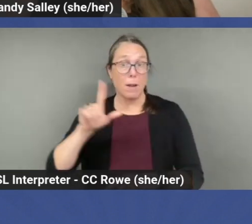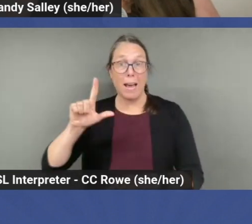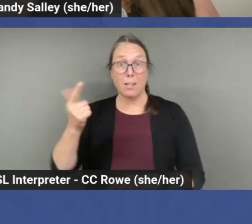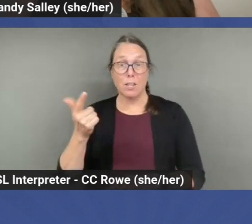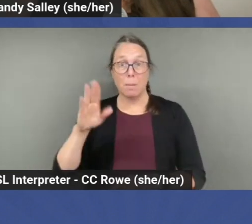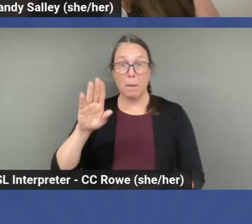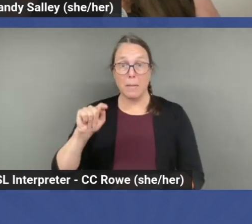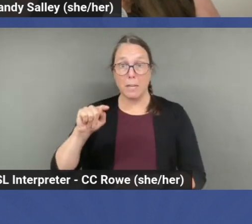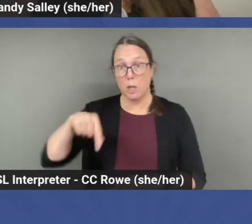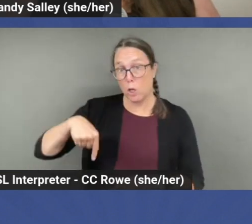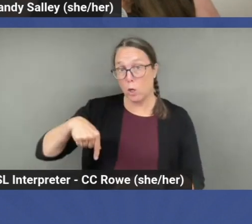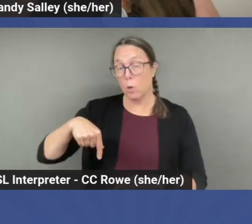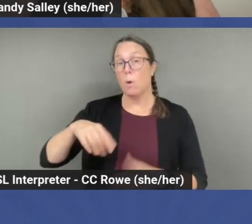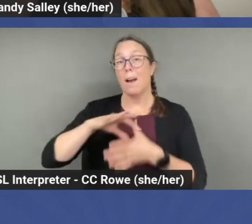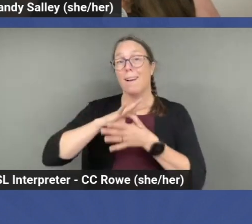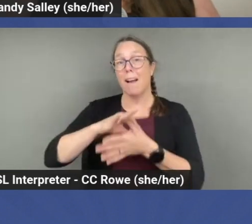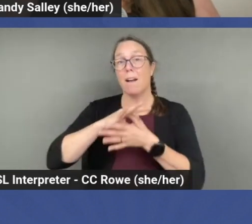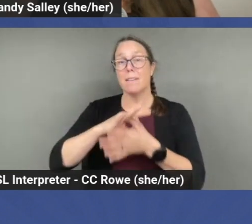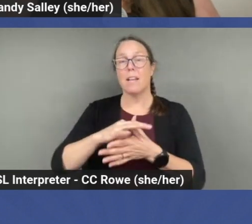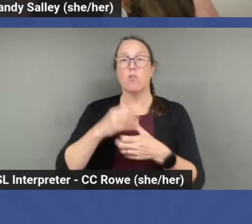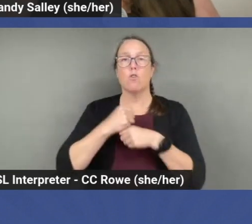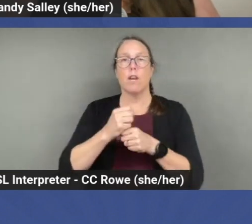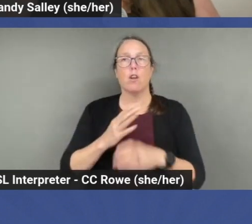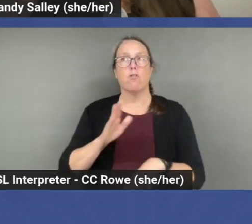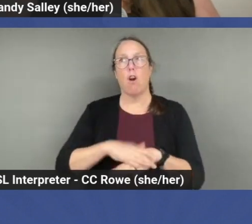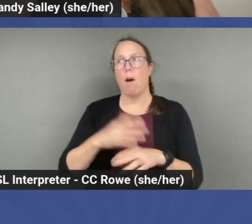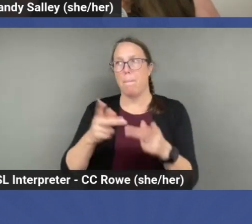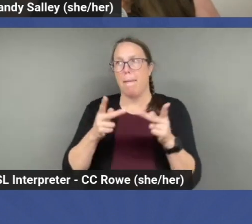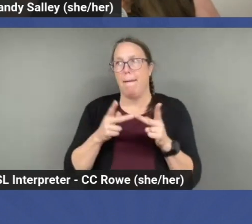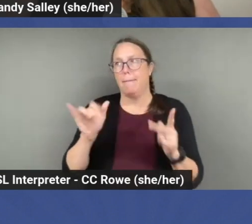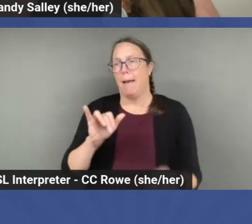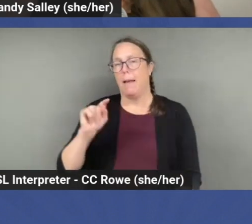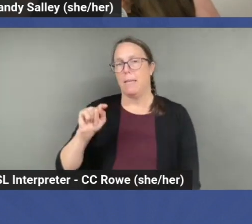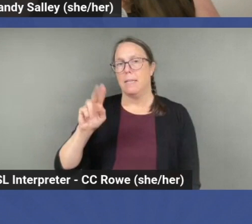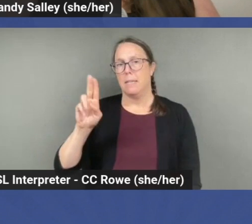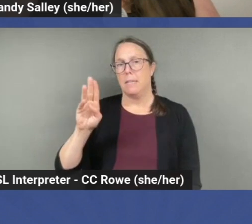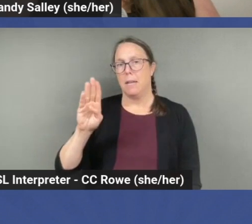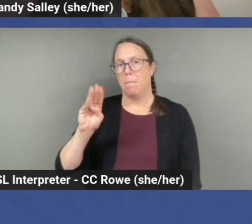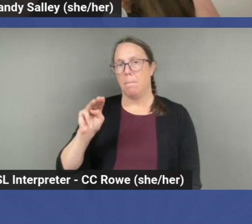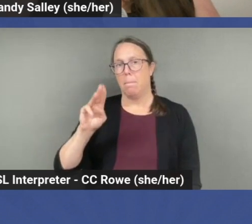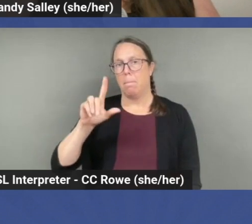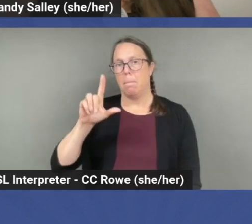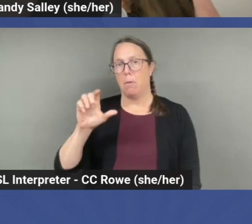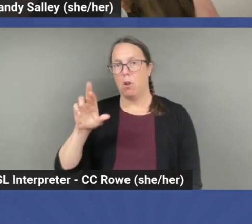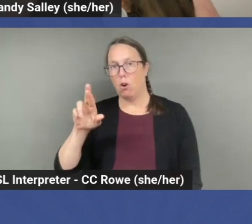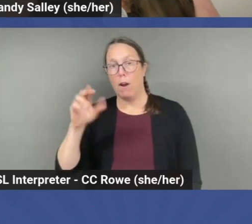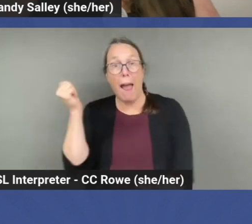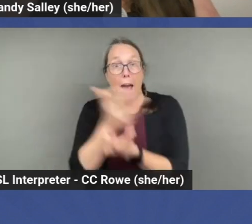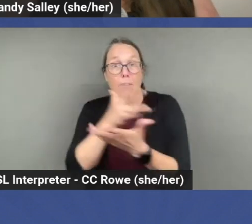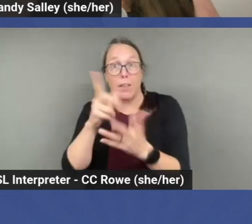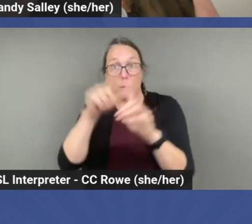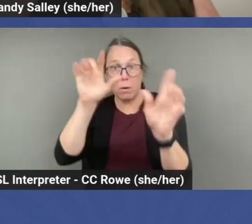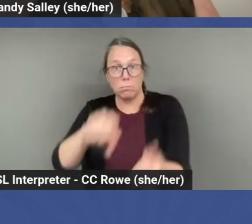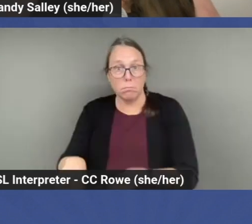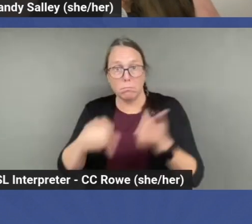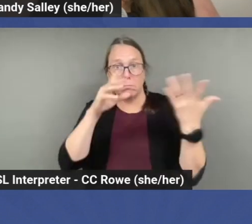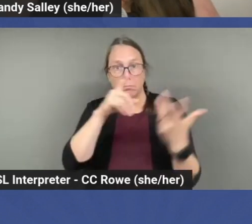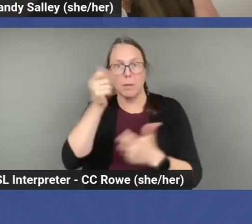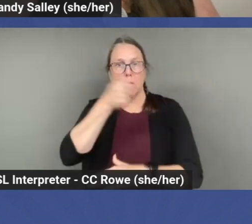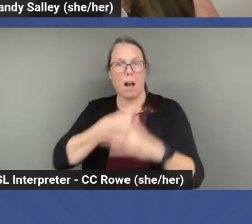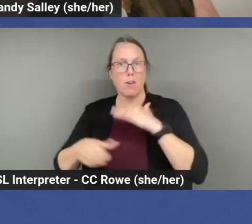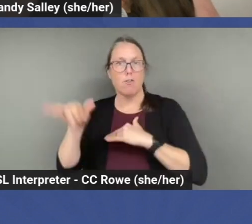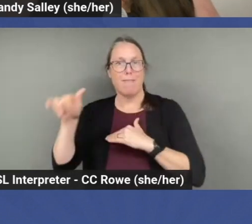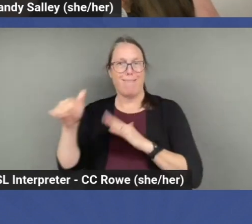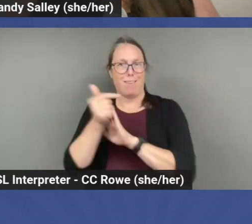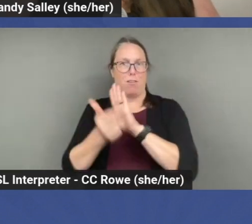creators on places like Tumblr, whose entire everything was taken down because it fell under this purview.